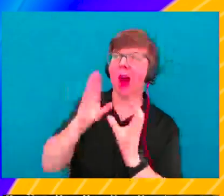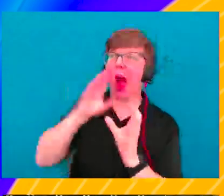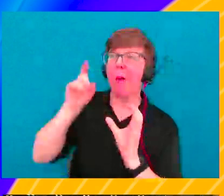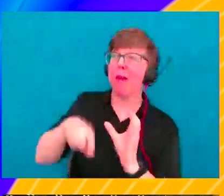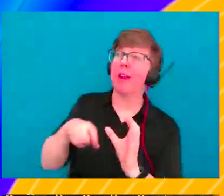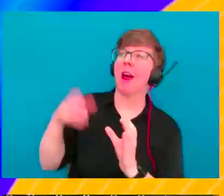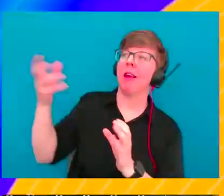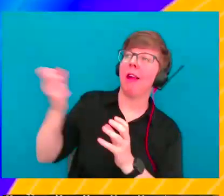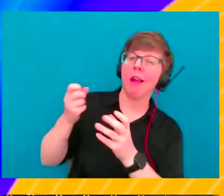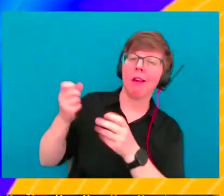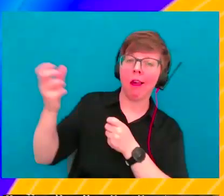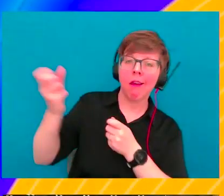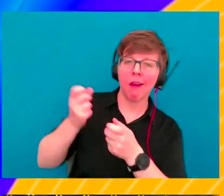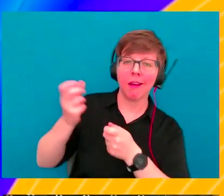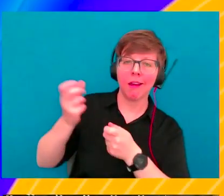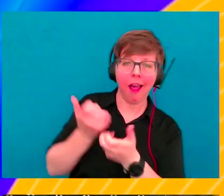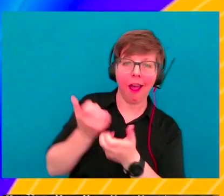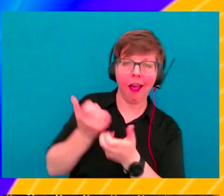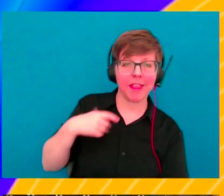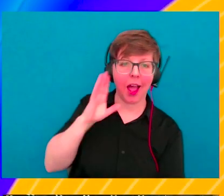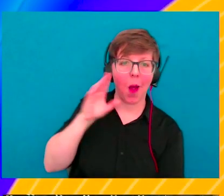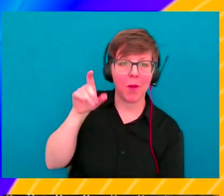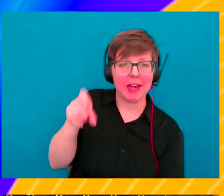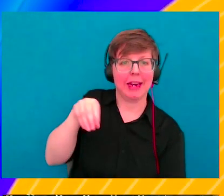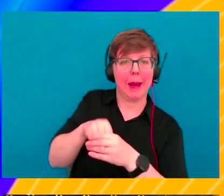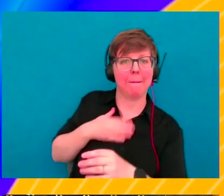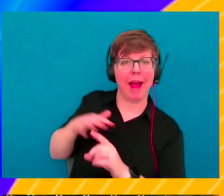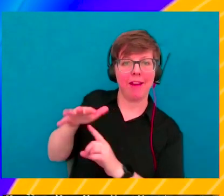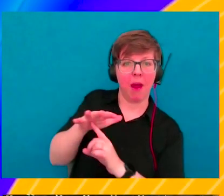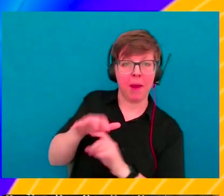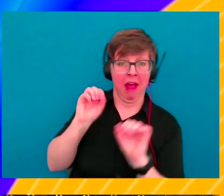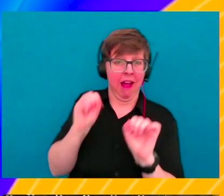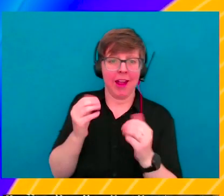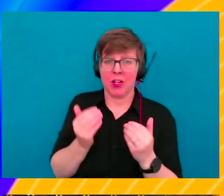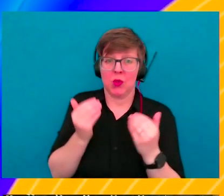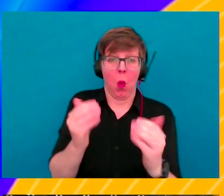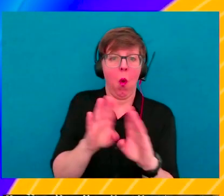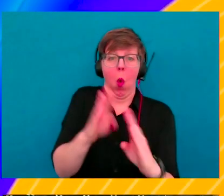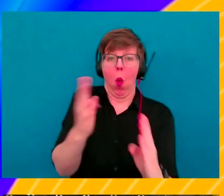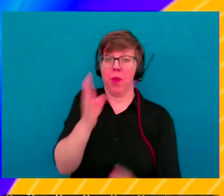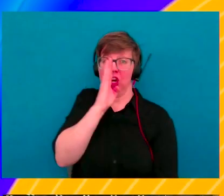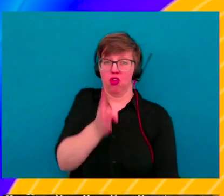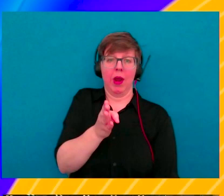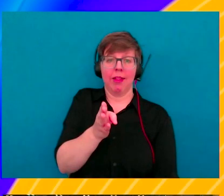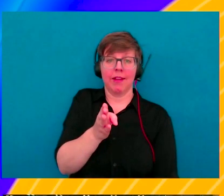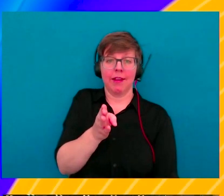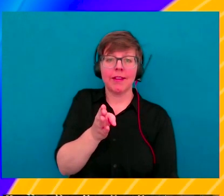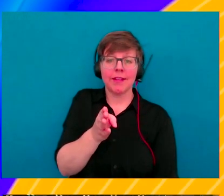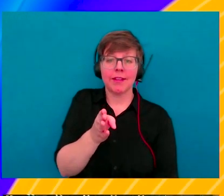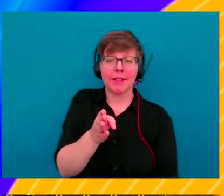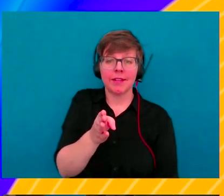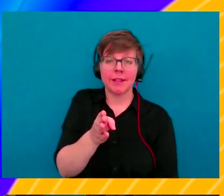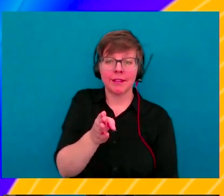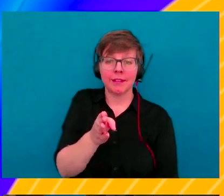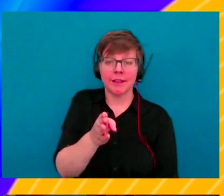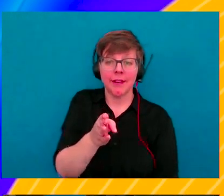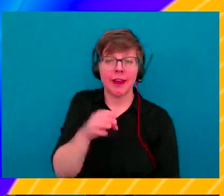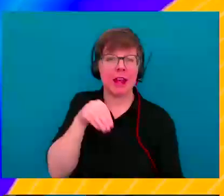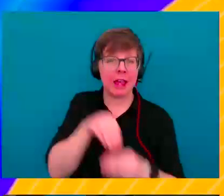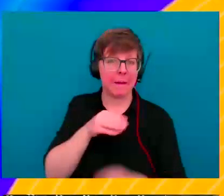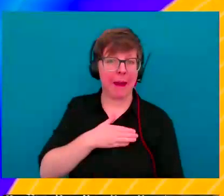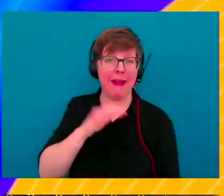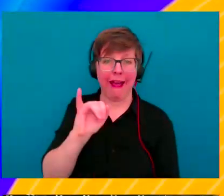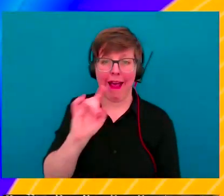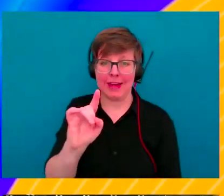going to need in my environment, I can actually just open it directly in my IDE of choice. That's right. Yeah, so we support... I passed